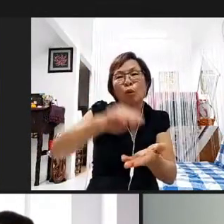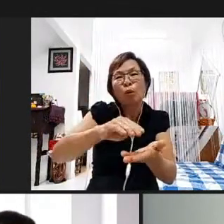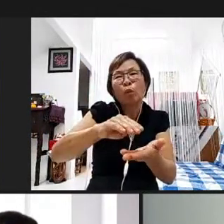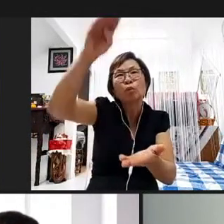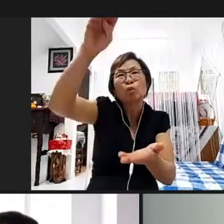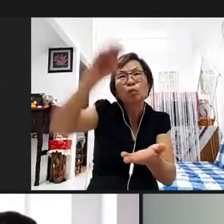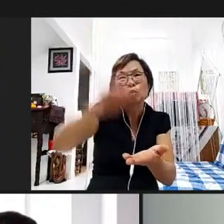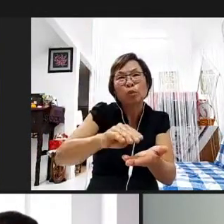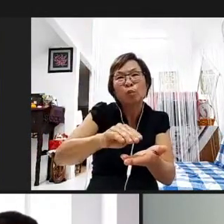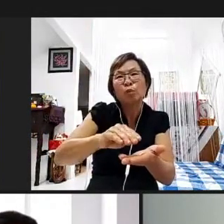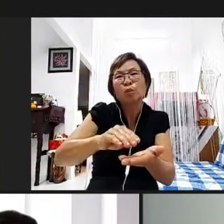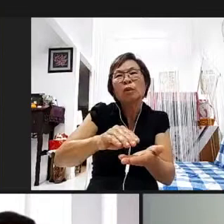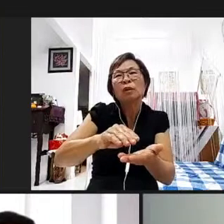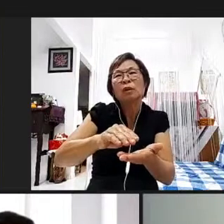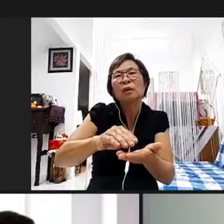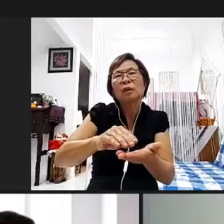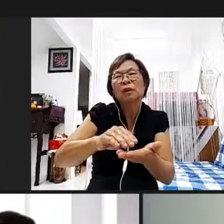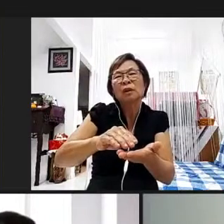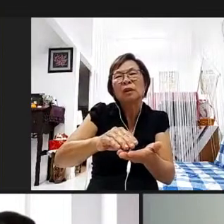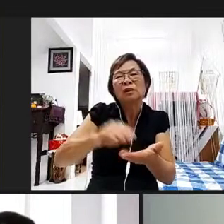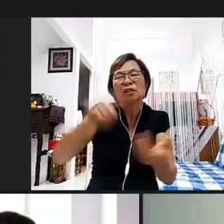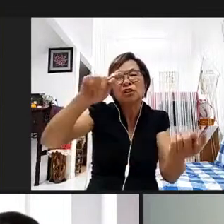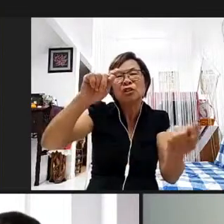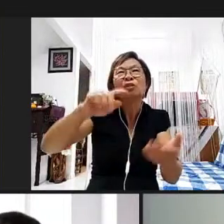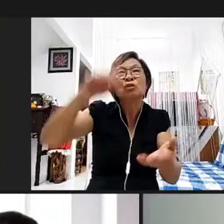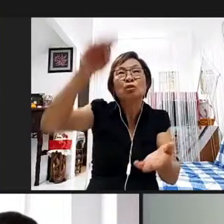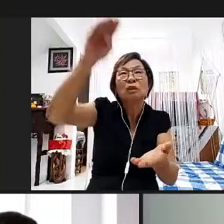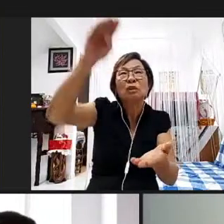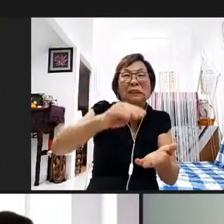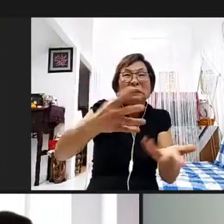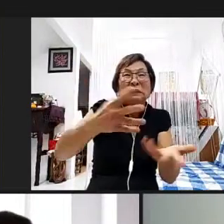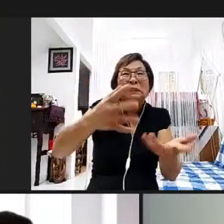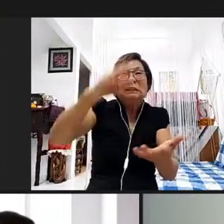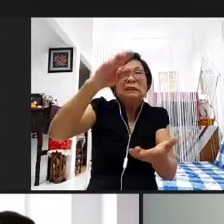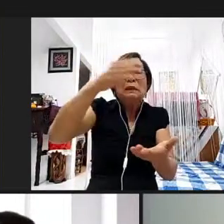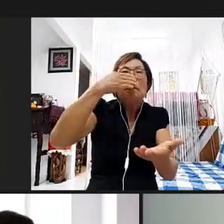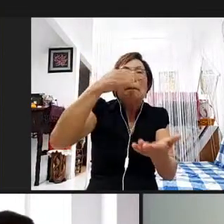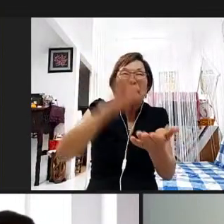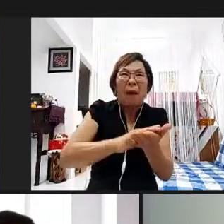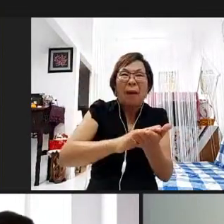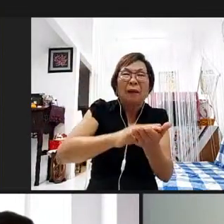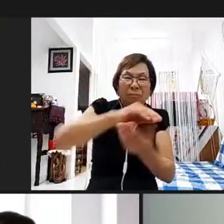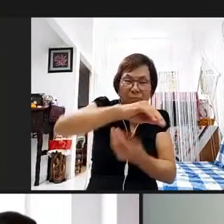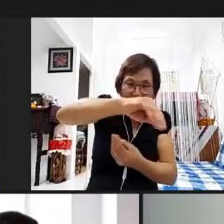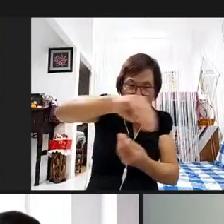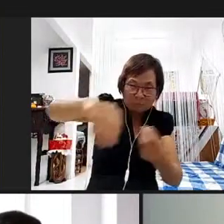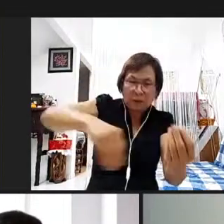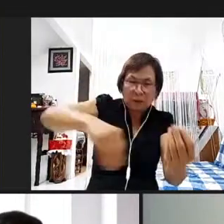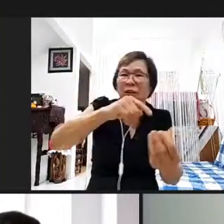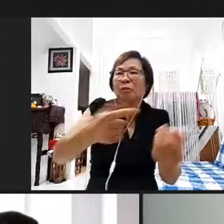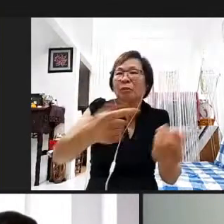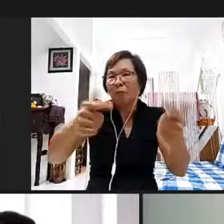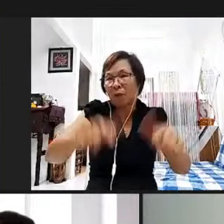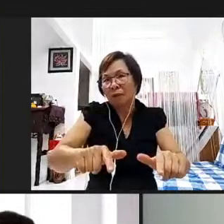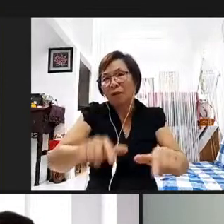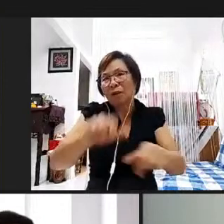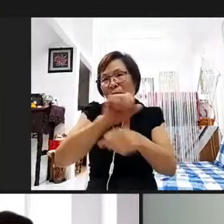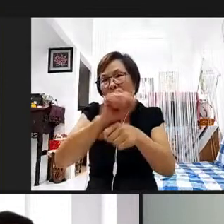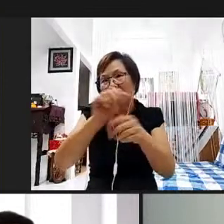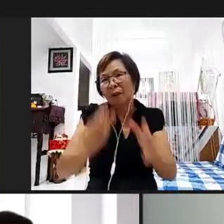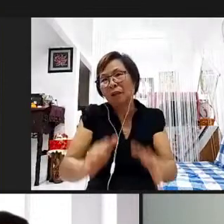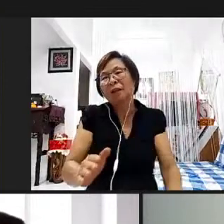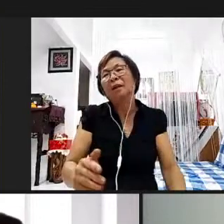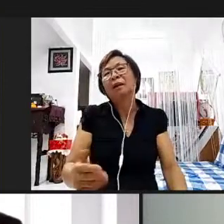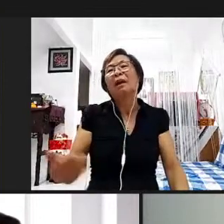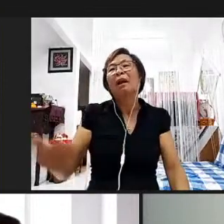impact of this major change and transition that is affecting us as a working population? So over the